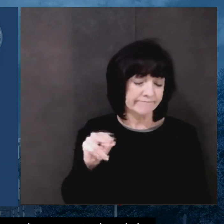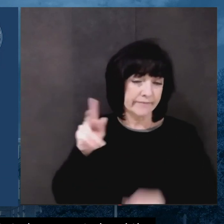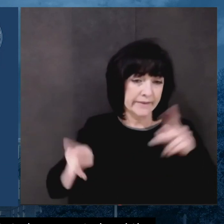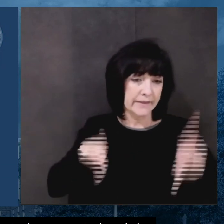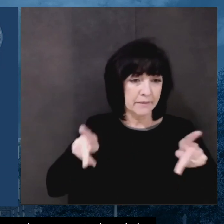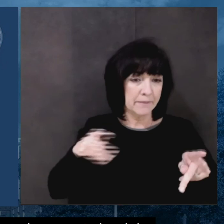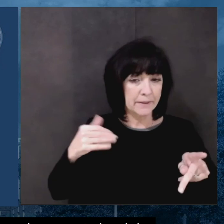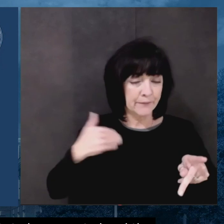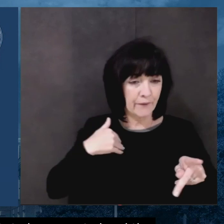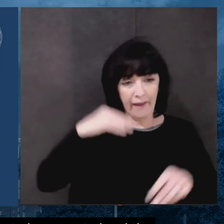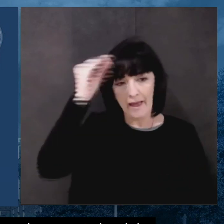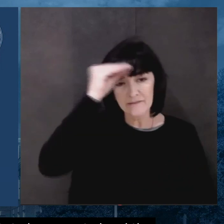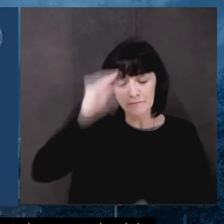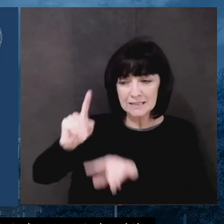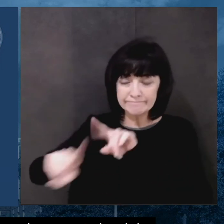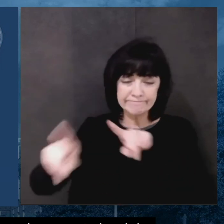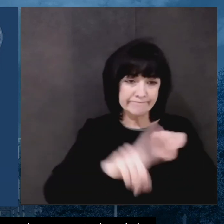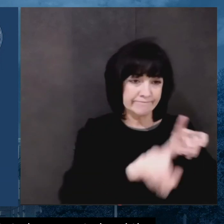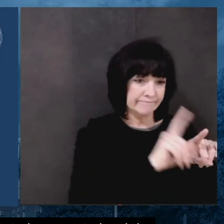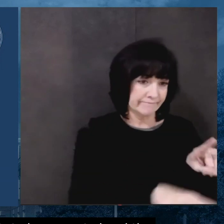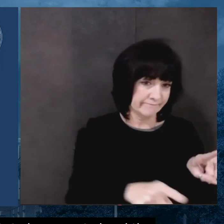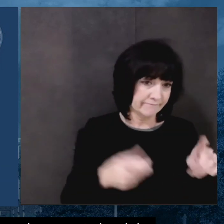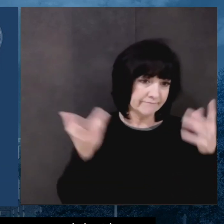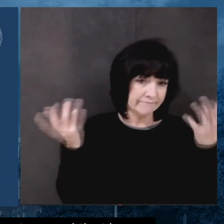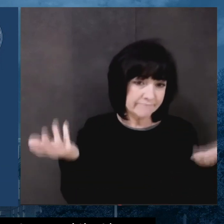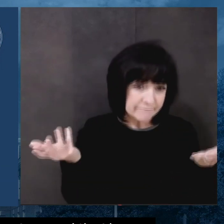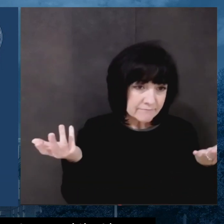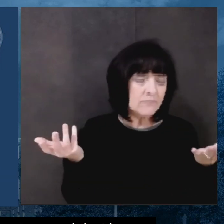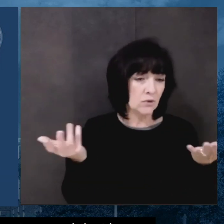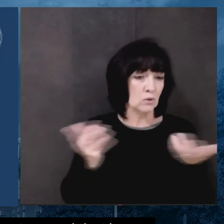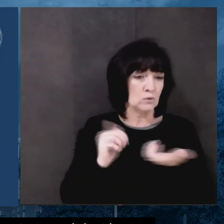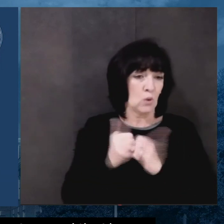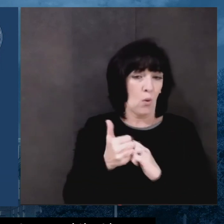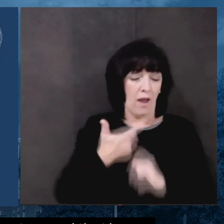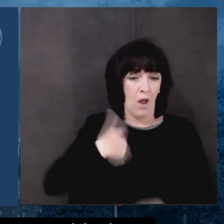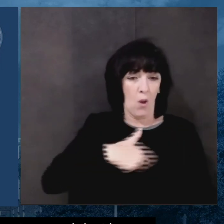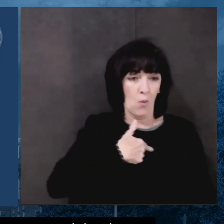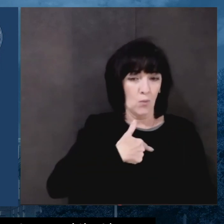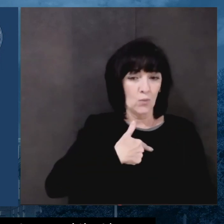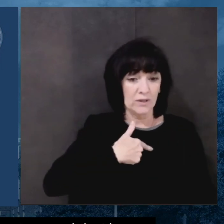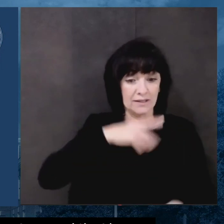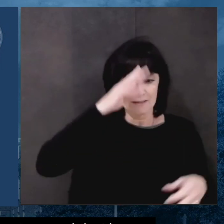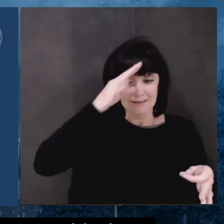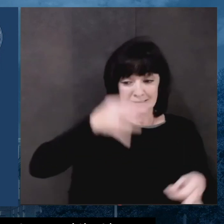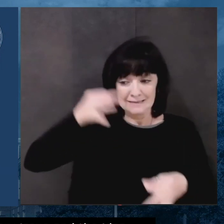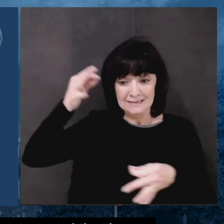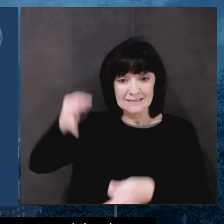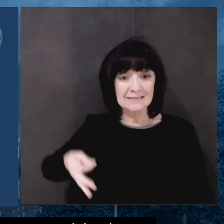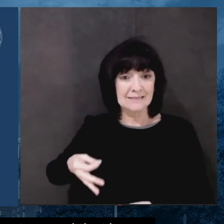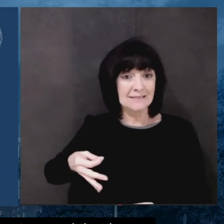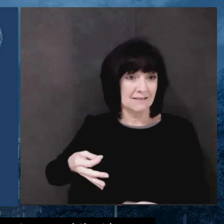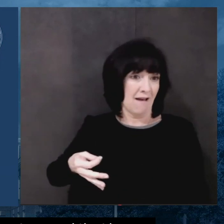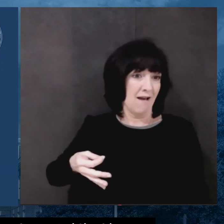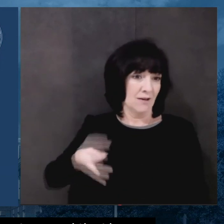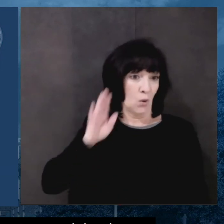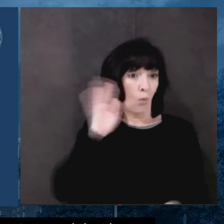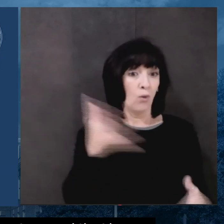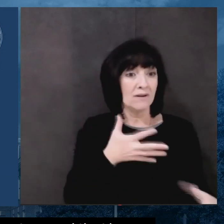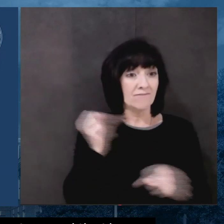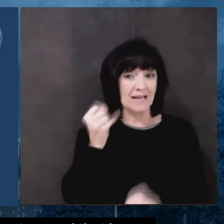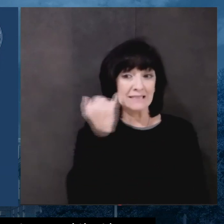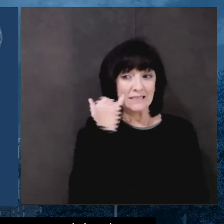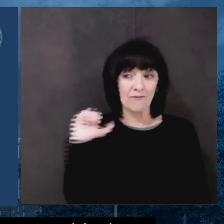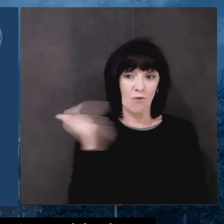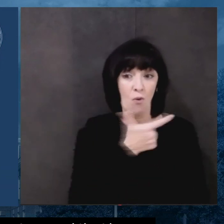that somehow we'd be able to come to quicker, different decisions through a legislative process, I